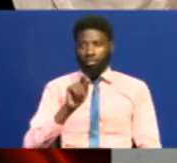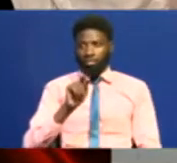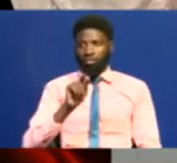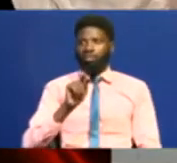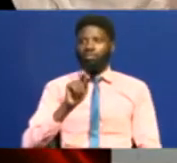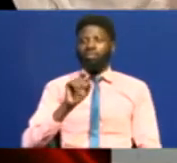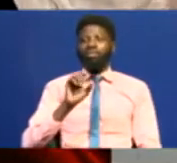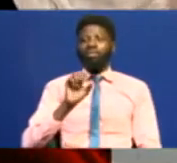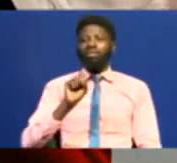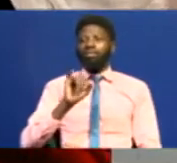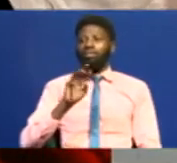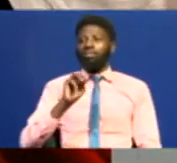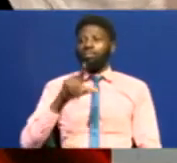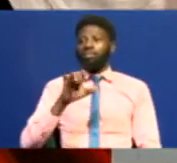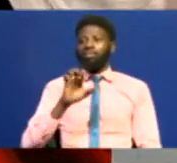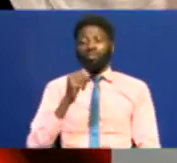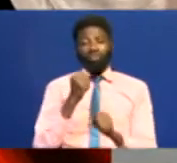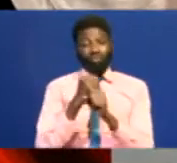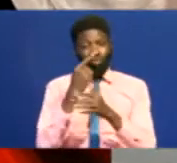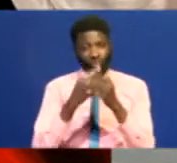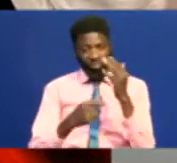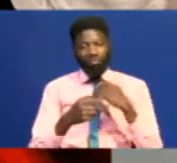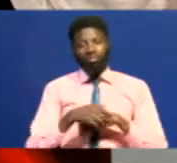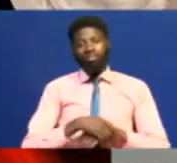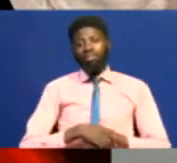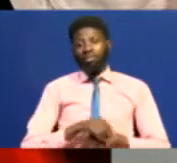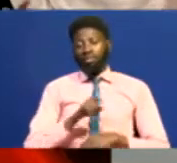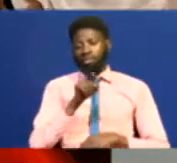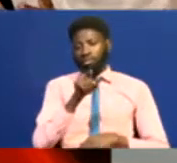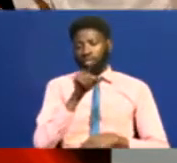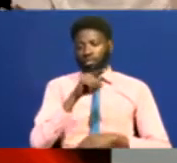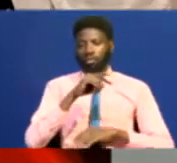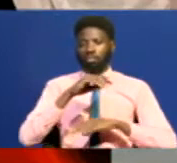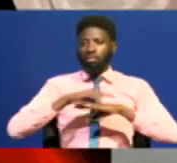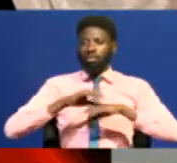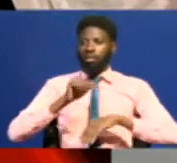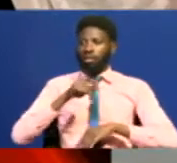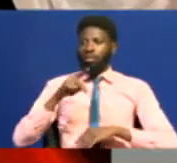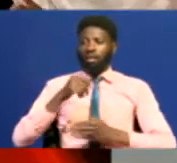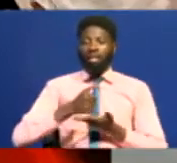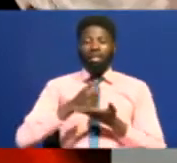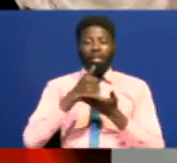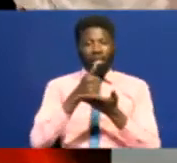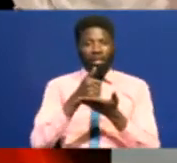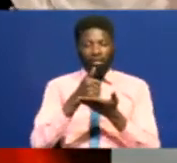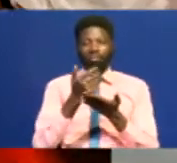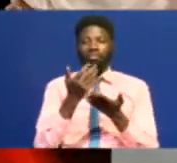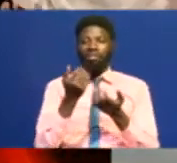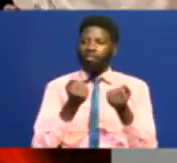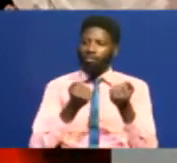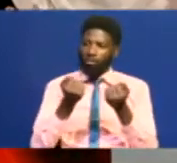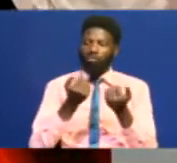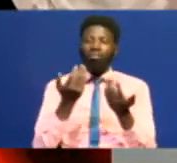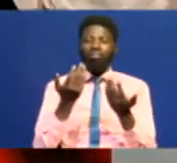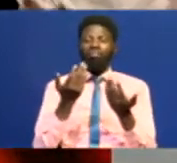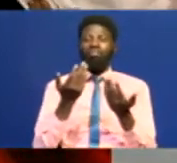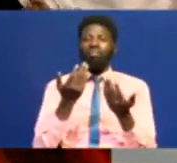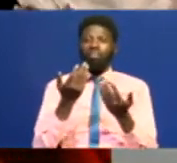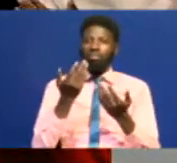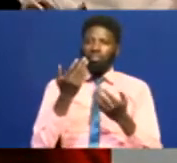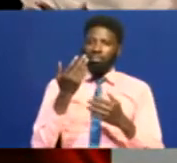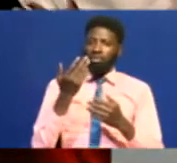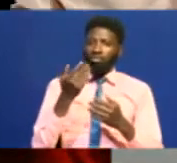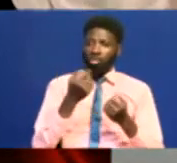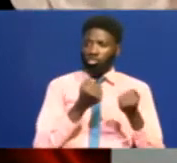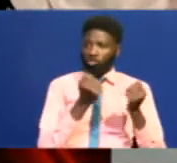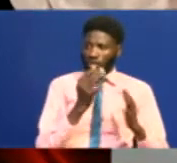question. Okay. So FleetSimplify is a platform that monetizes vehicles, starting with the ride-hailing market. So what we do, we connect gig drivers with vehicles they